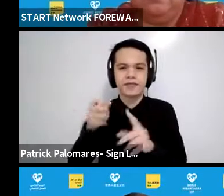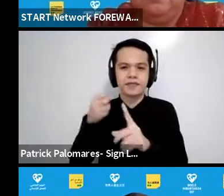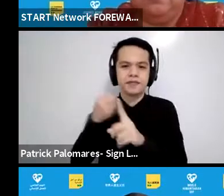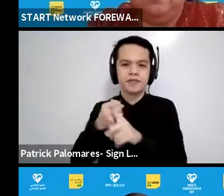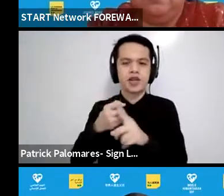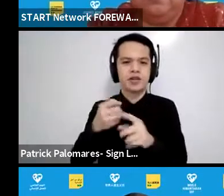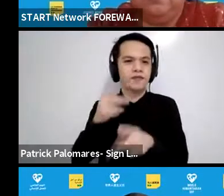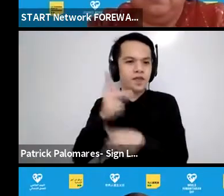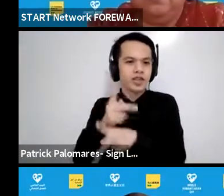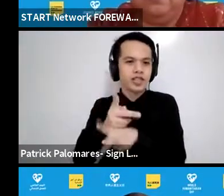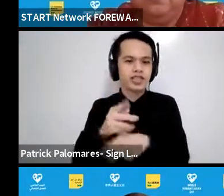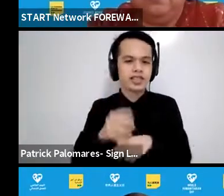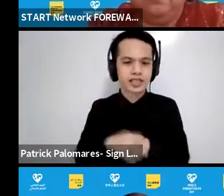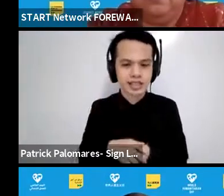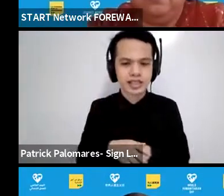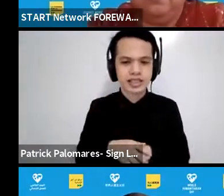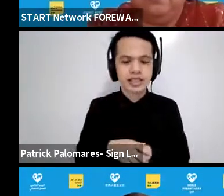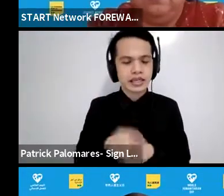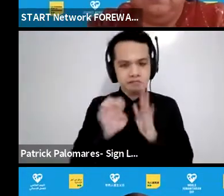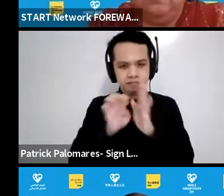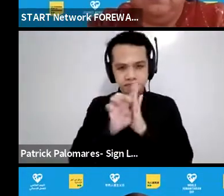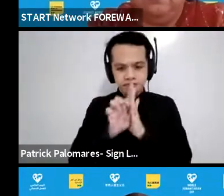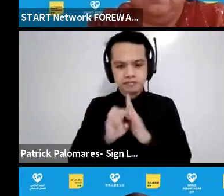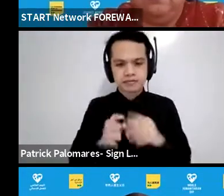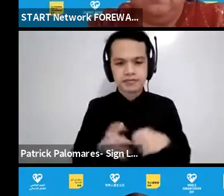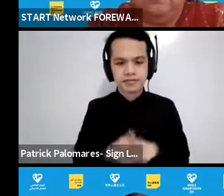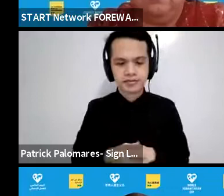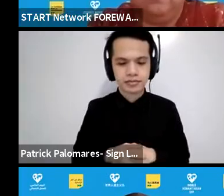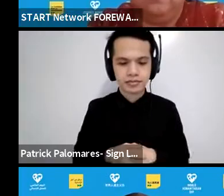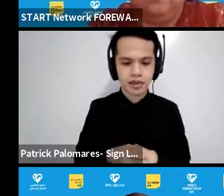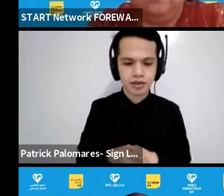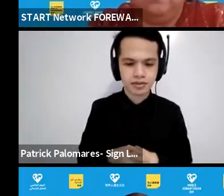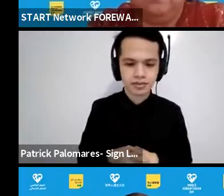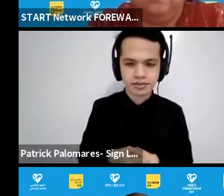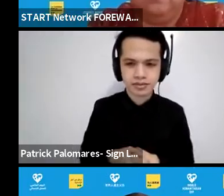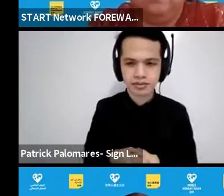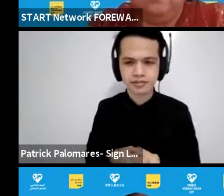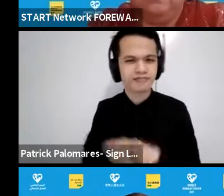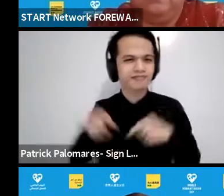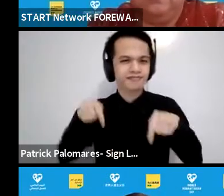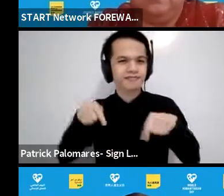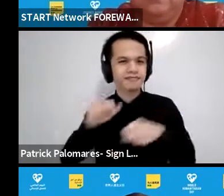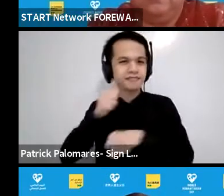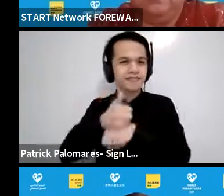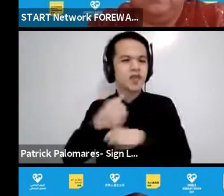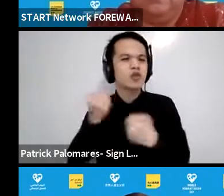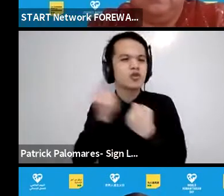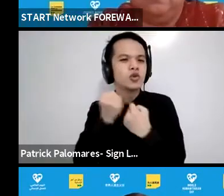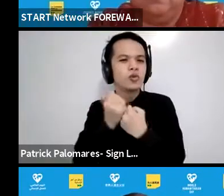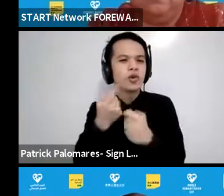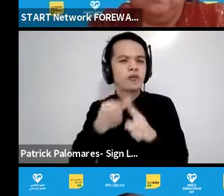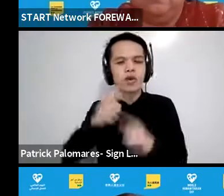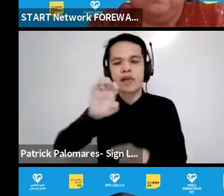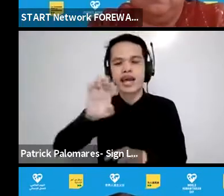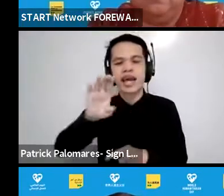social protection. You know, for example, this initiative has been supported by